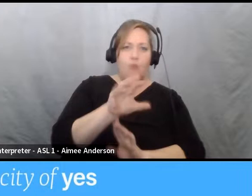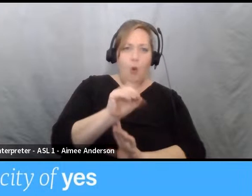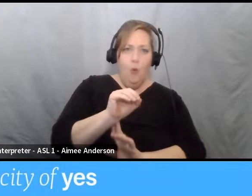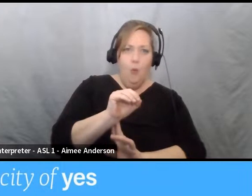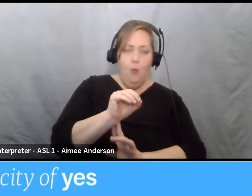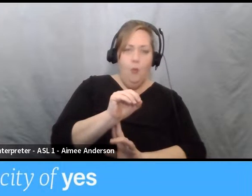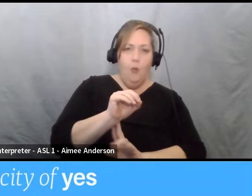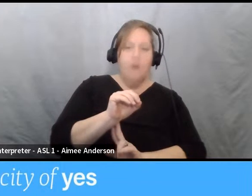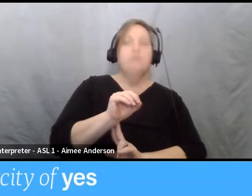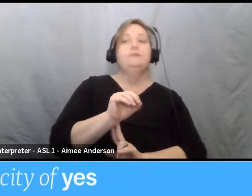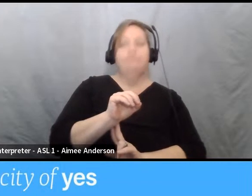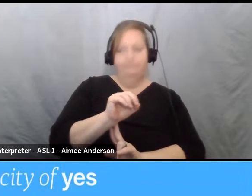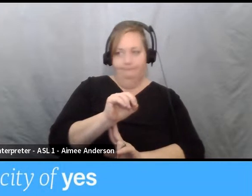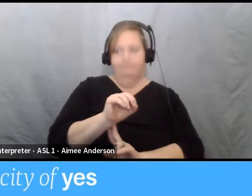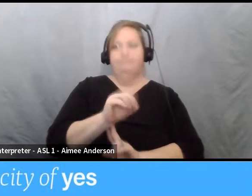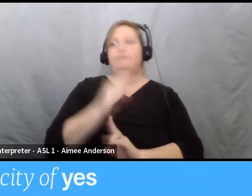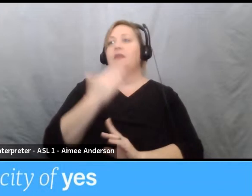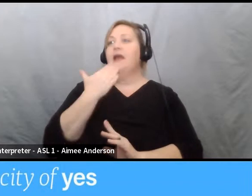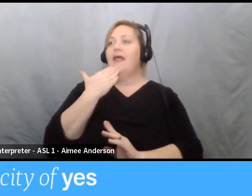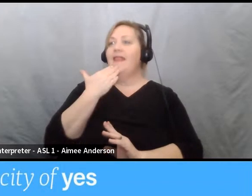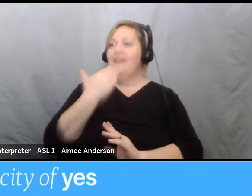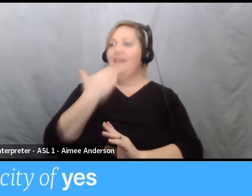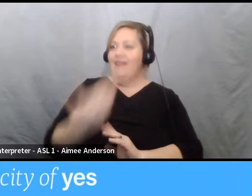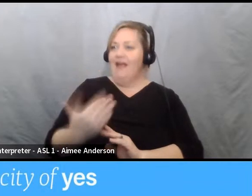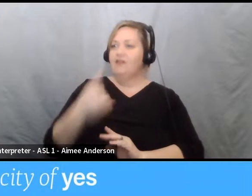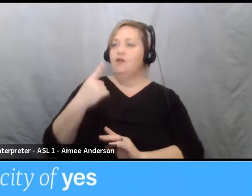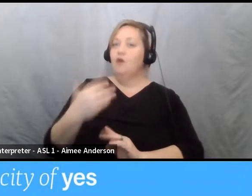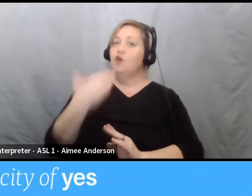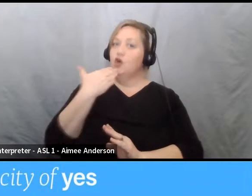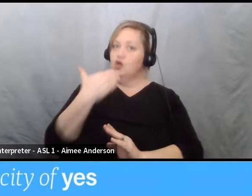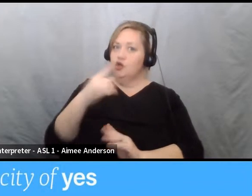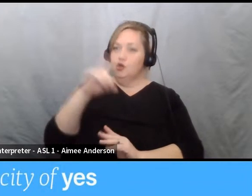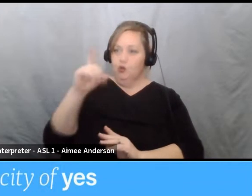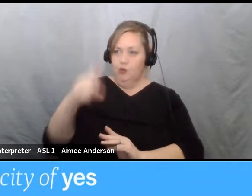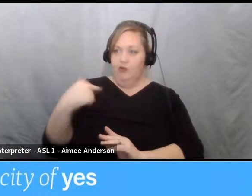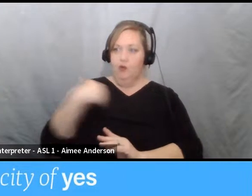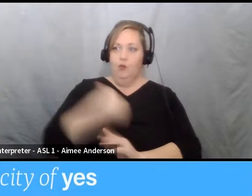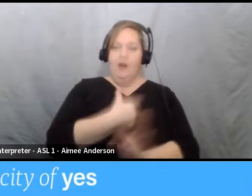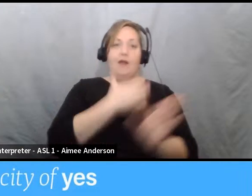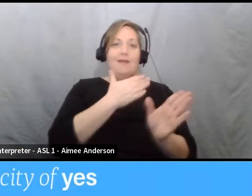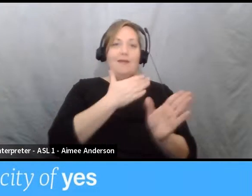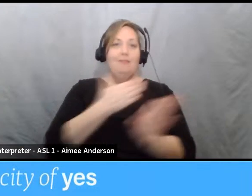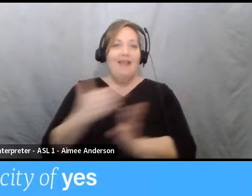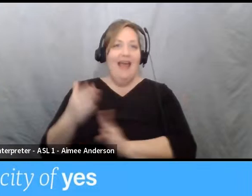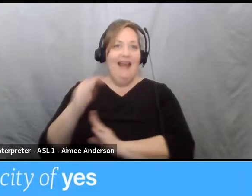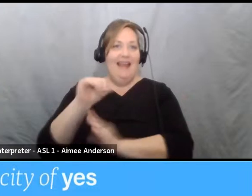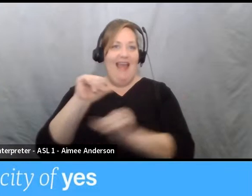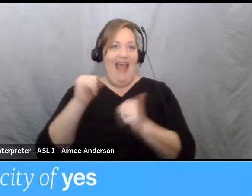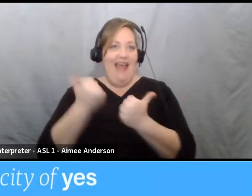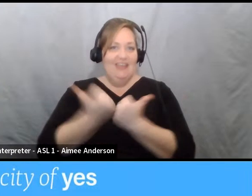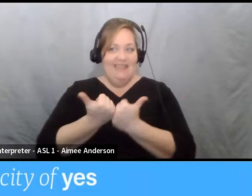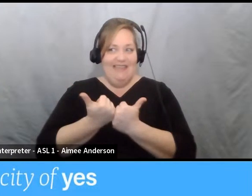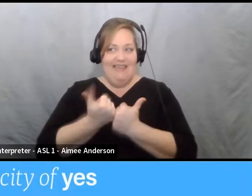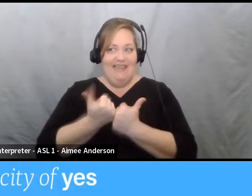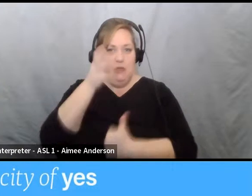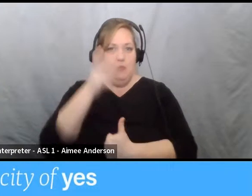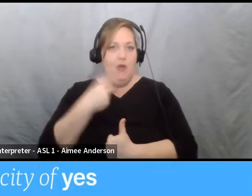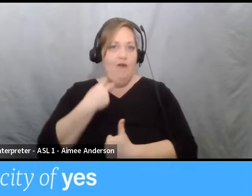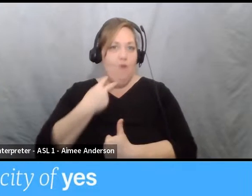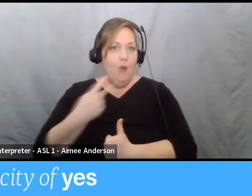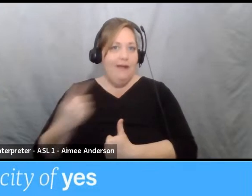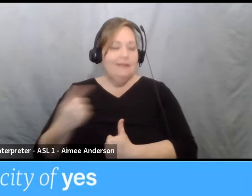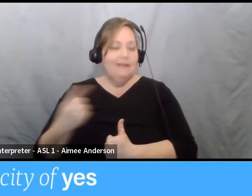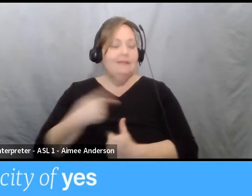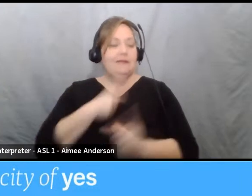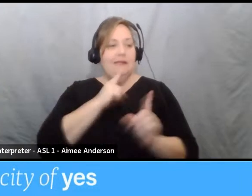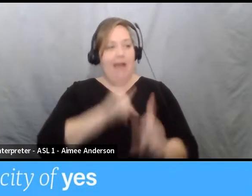Thanks. Those are great questions. And, we're city planning. We are the planning agency. And I see, neighborhood